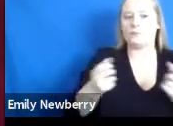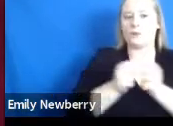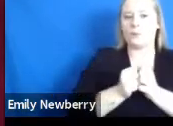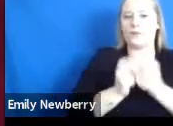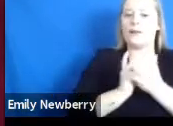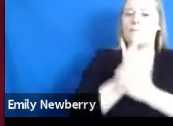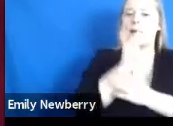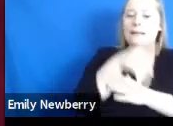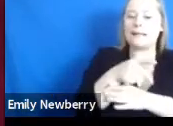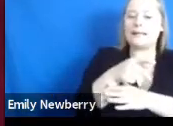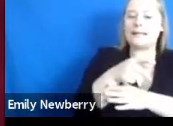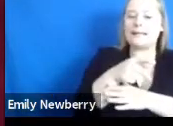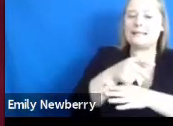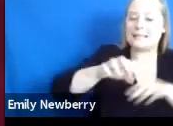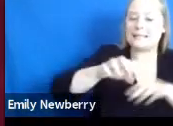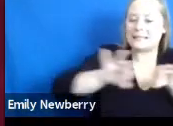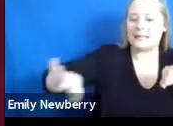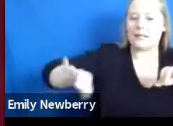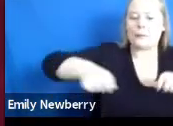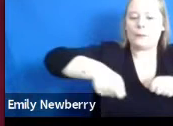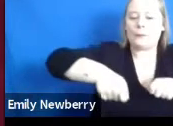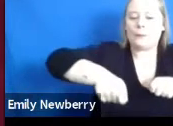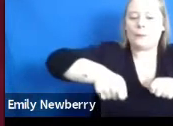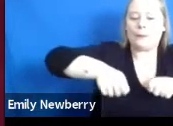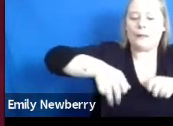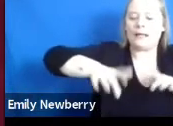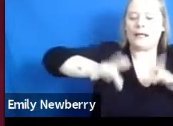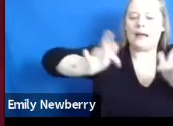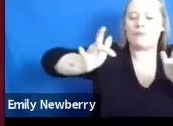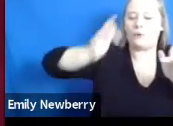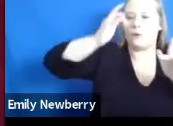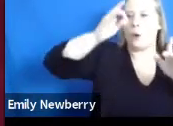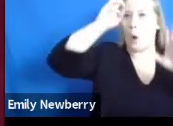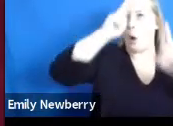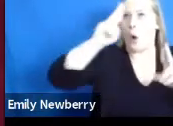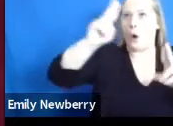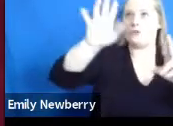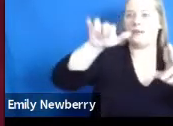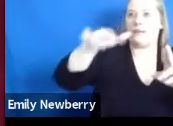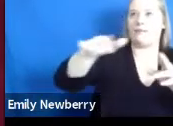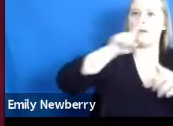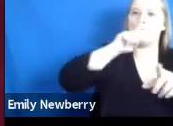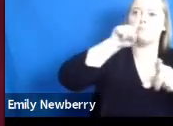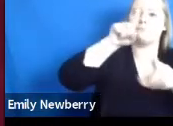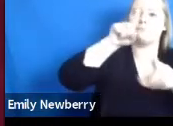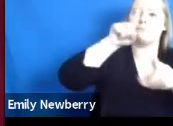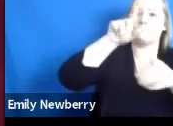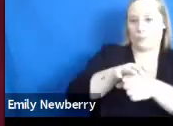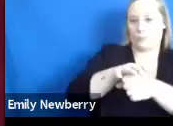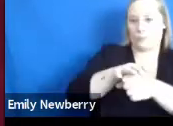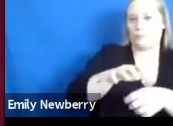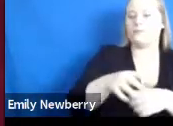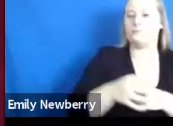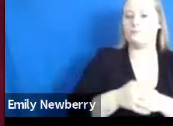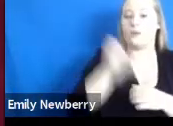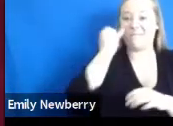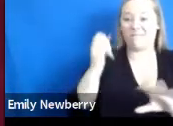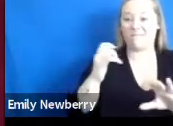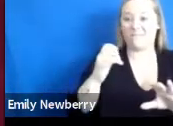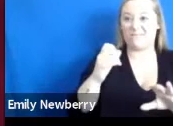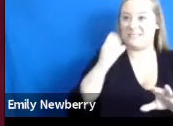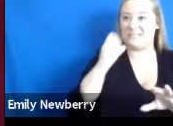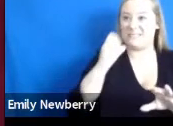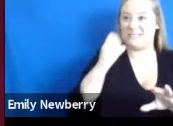to disturb the earth very little, honoring that pact that they made with these yetis and giants. So if they broke that pact, these